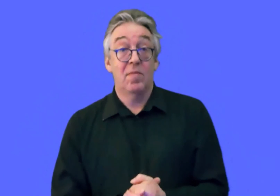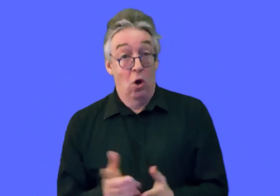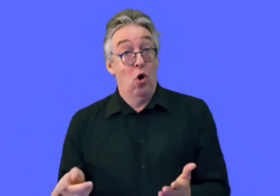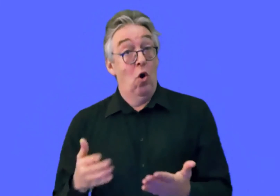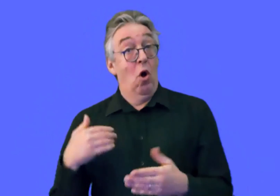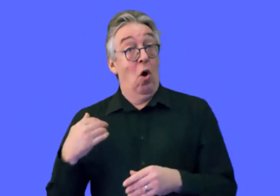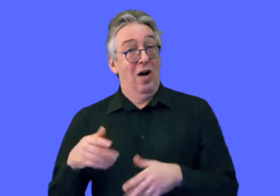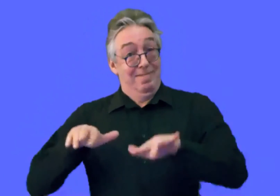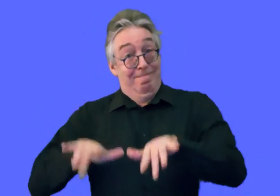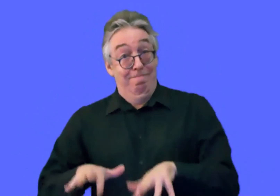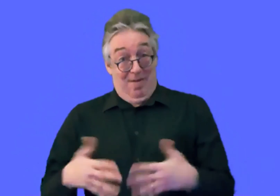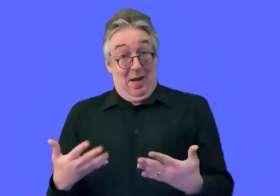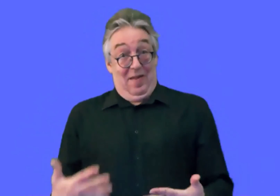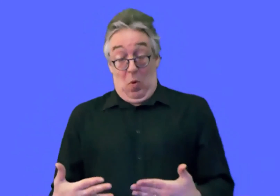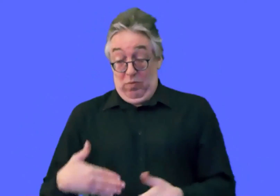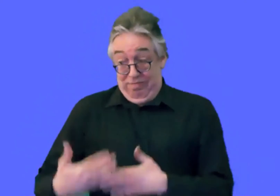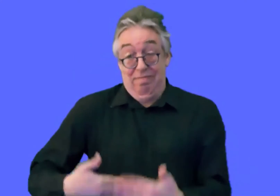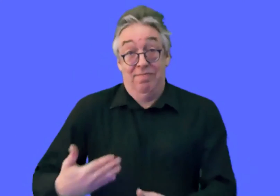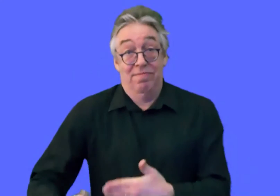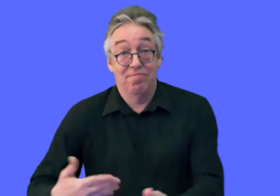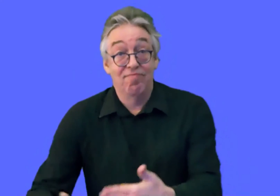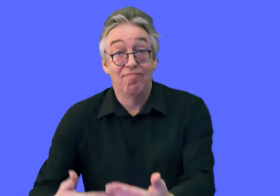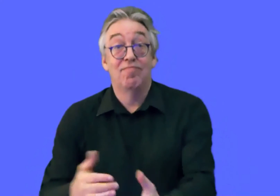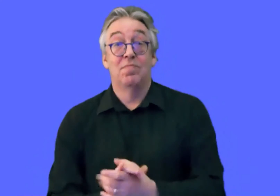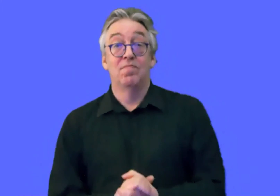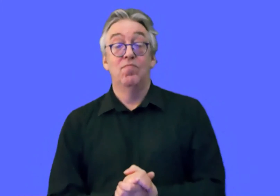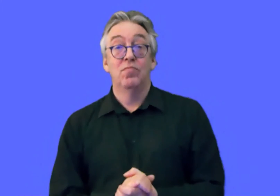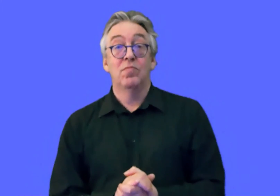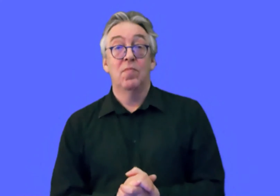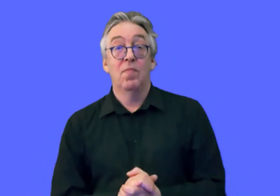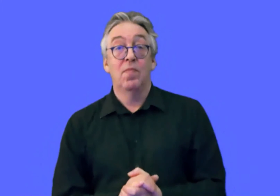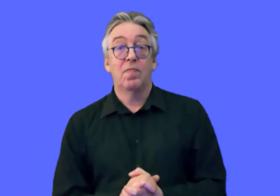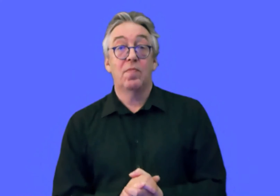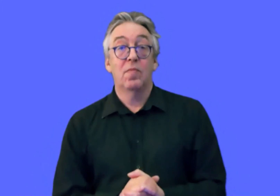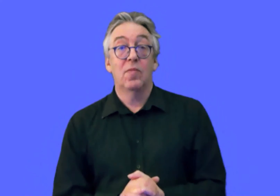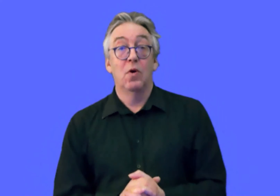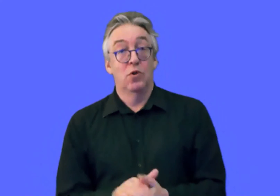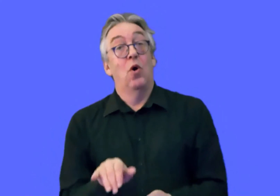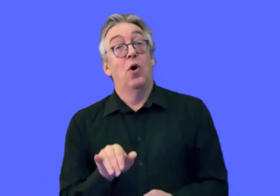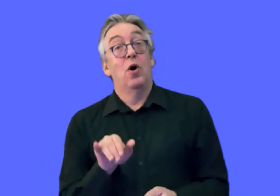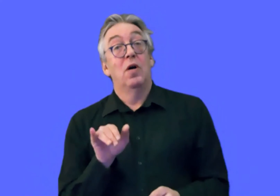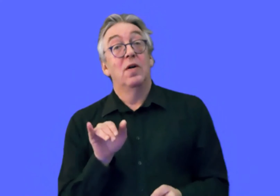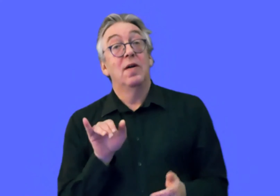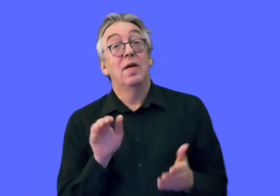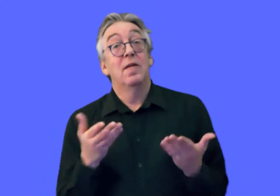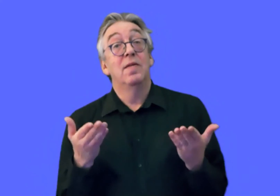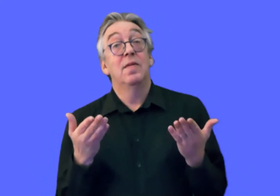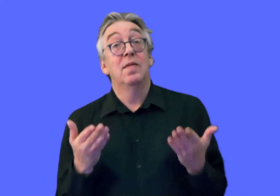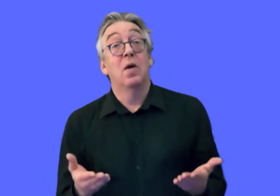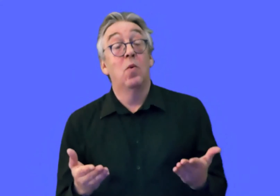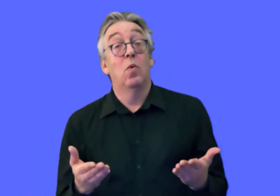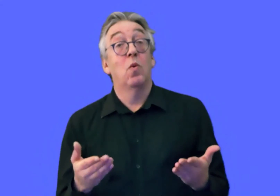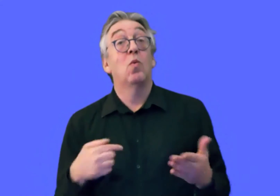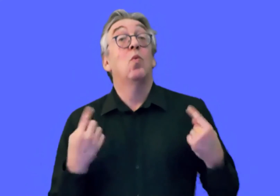ongoing. So just to mention a bit of where we are with the census disability monograph, analysis has